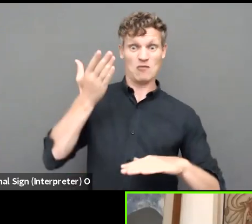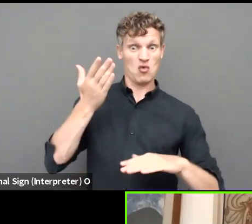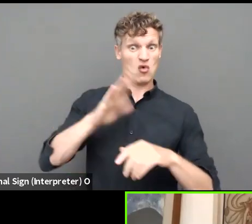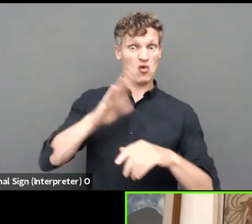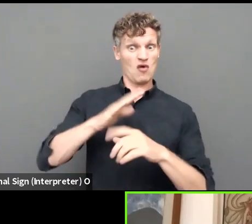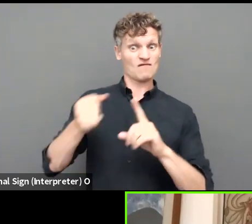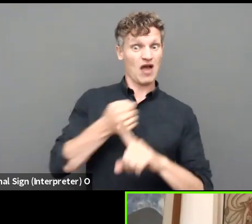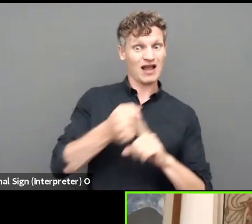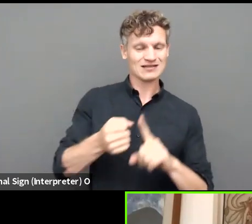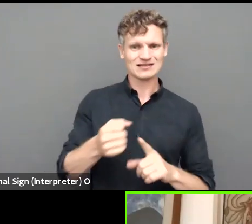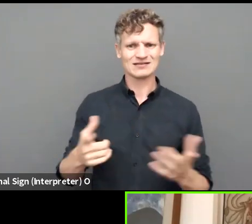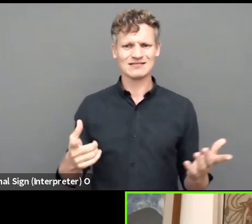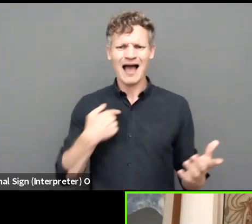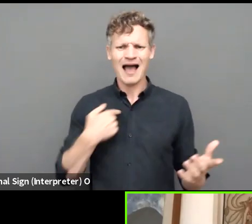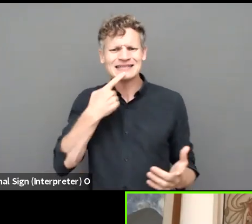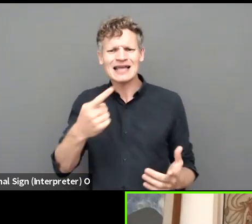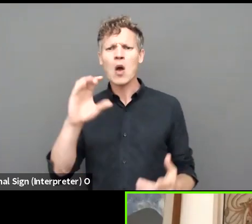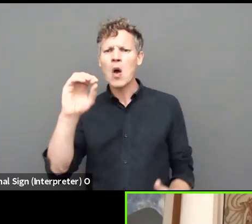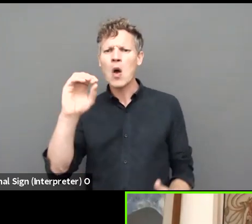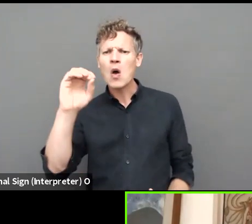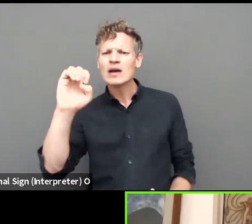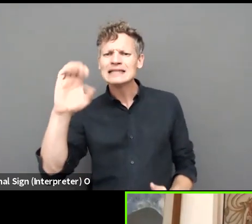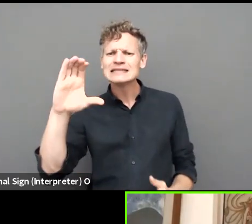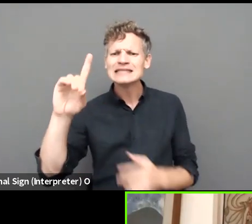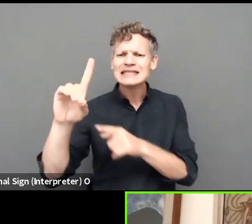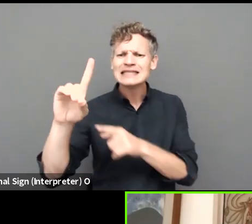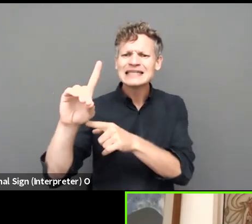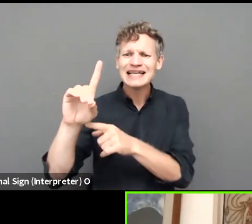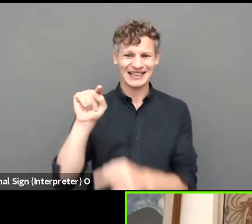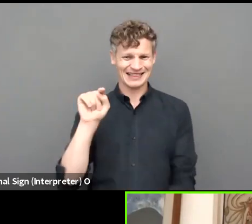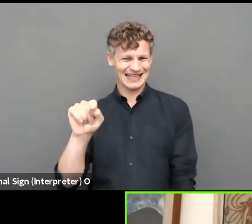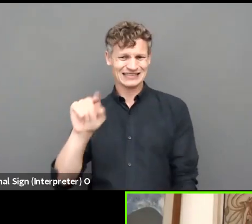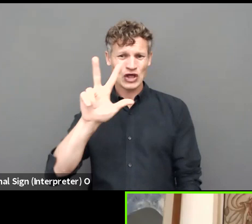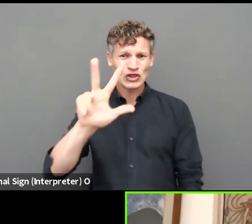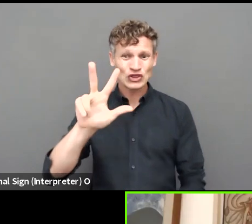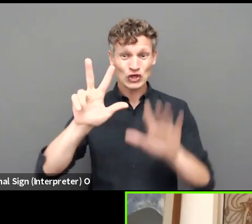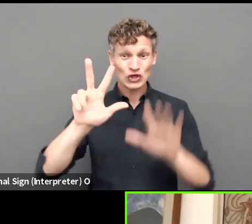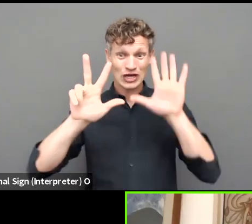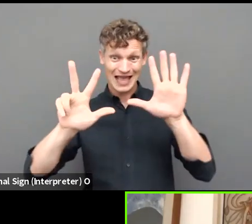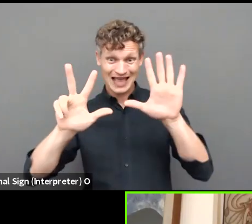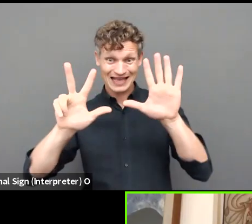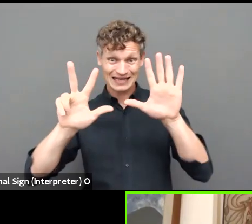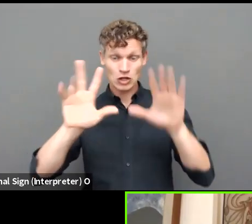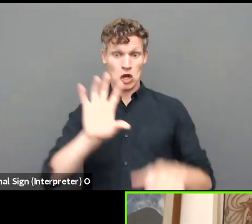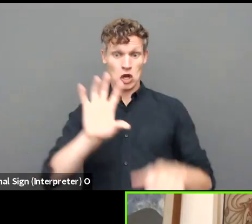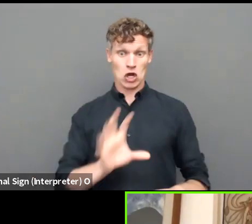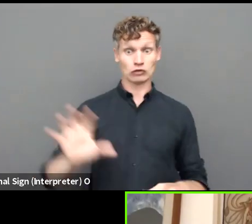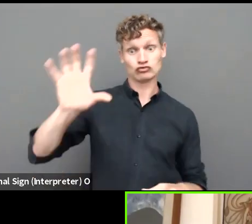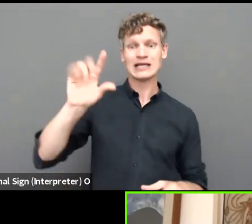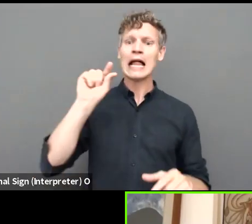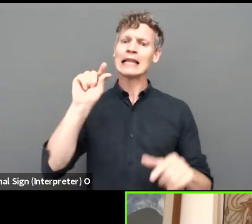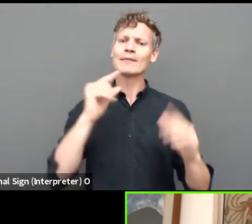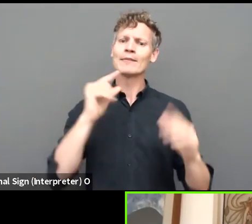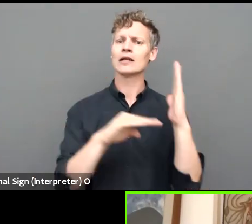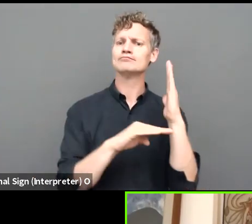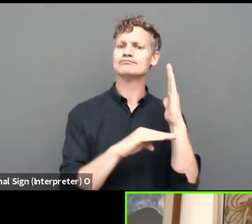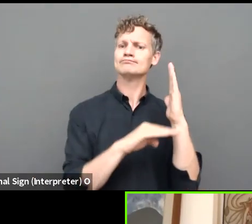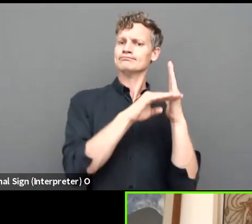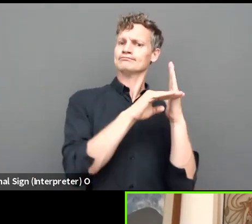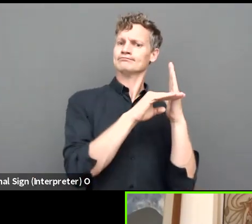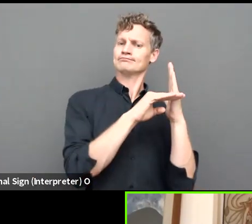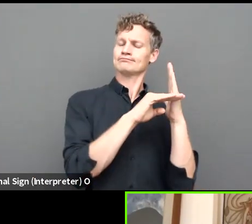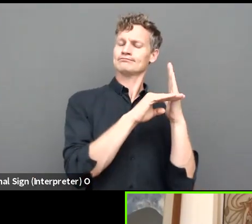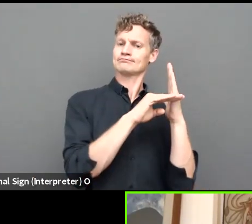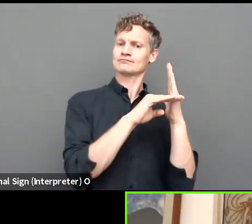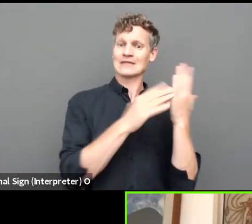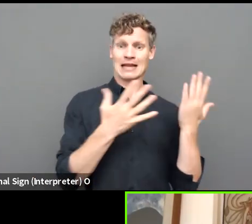about the 38 better off countries. Imagine now, translate this into the very dire